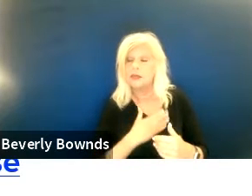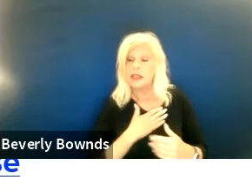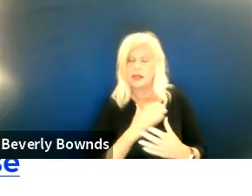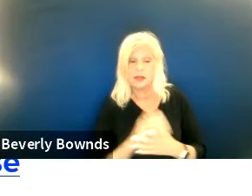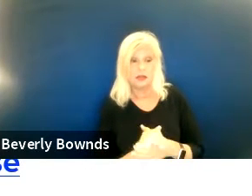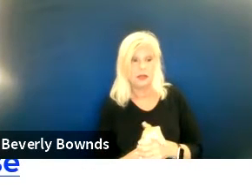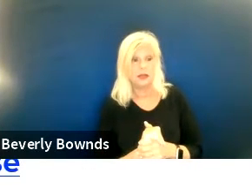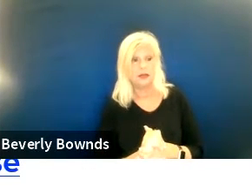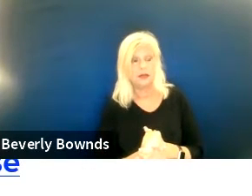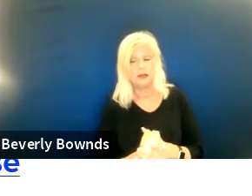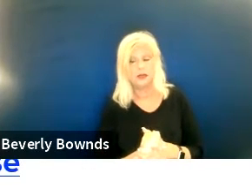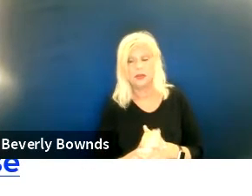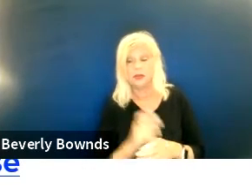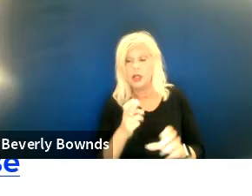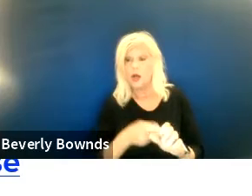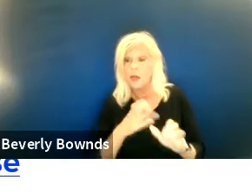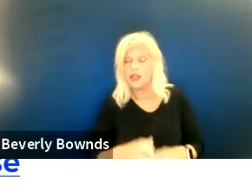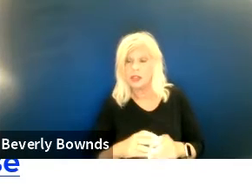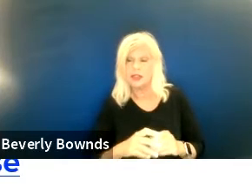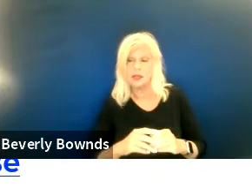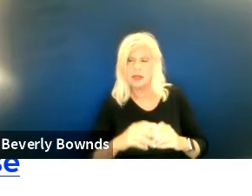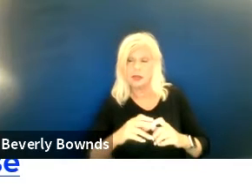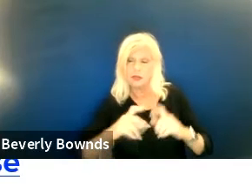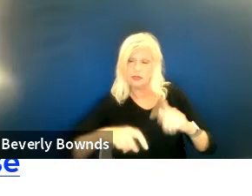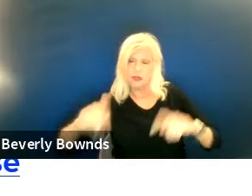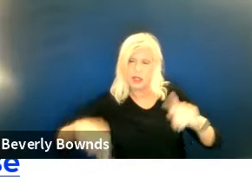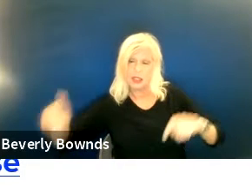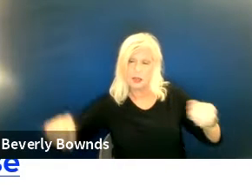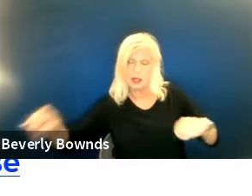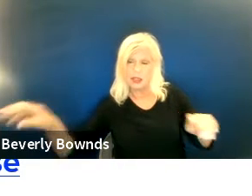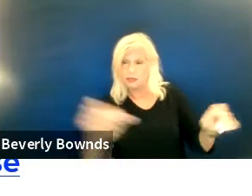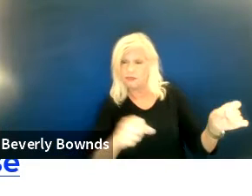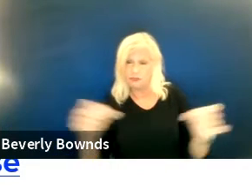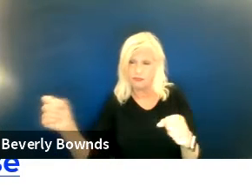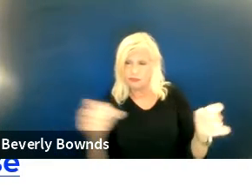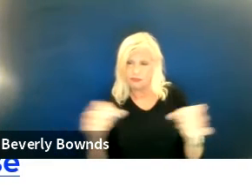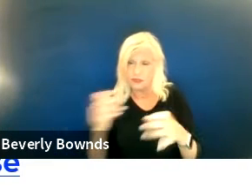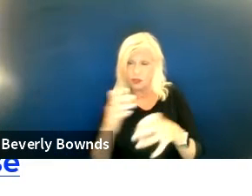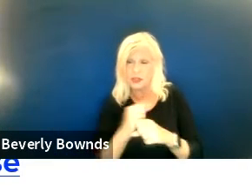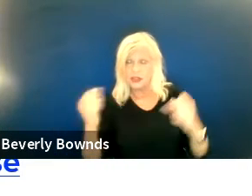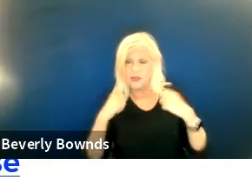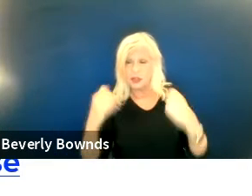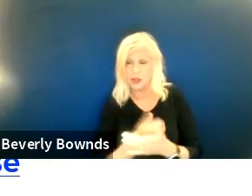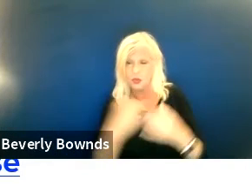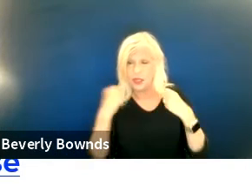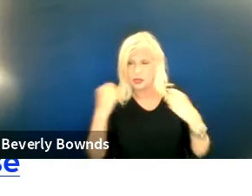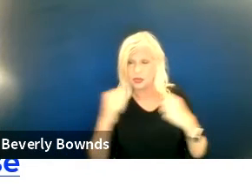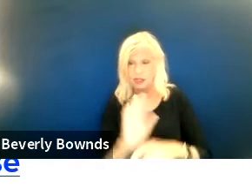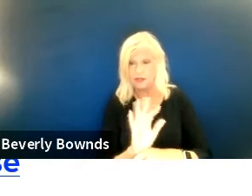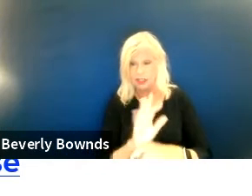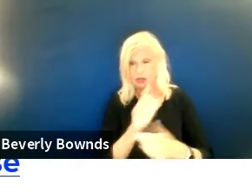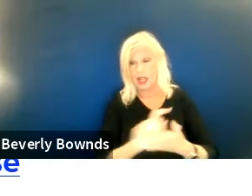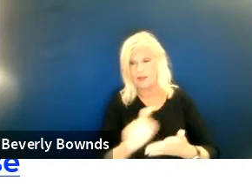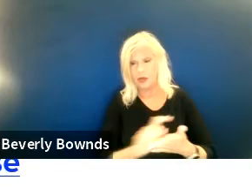So participants randomized into the end-to-end and SET arms receive new exercise videos every week for